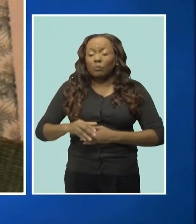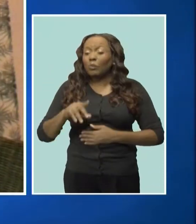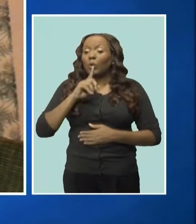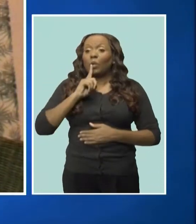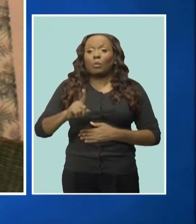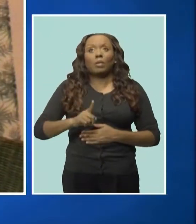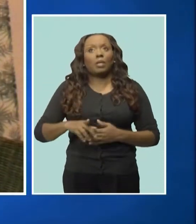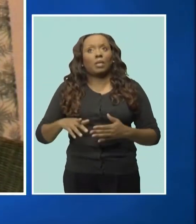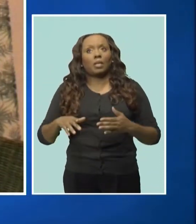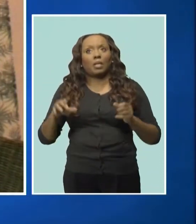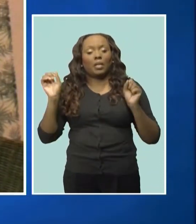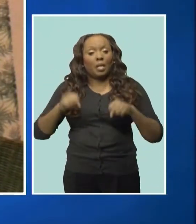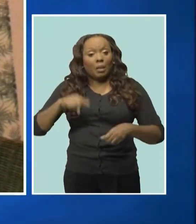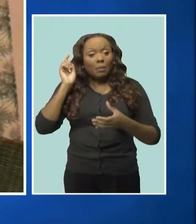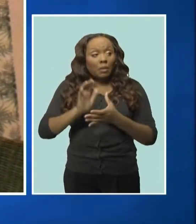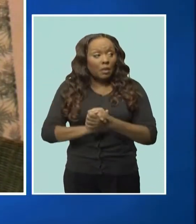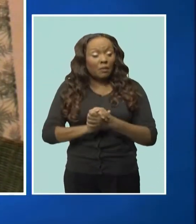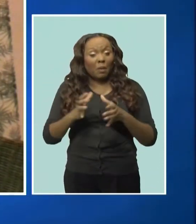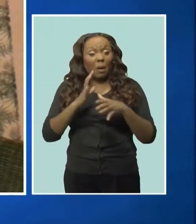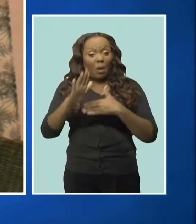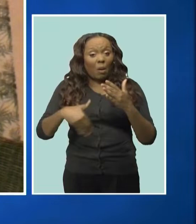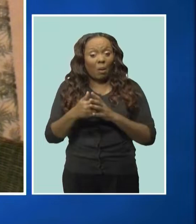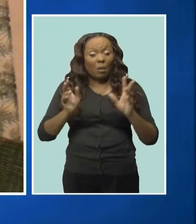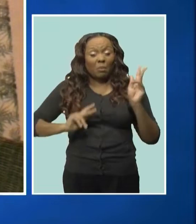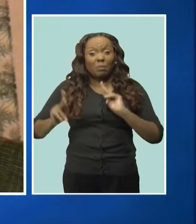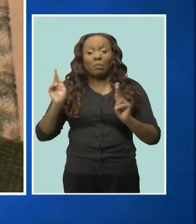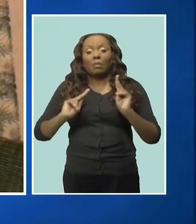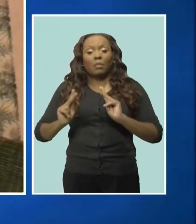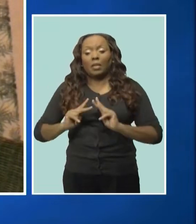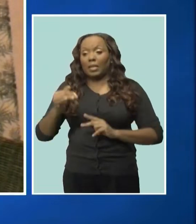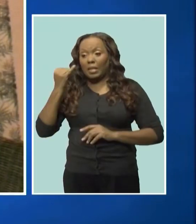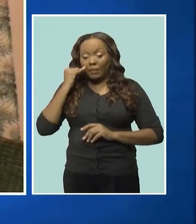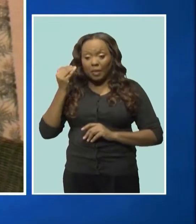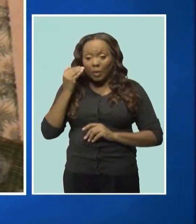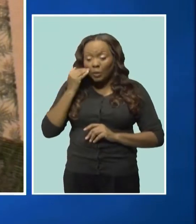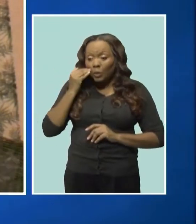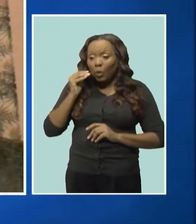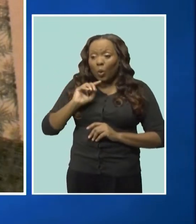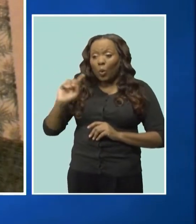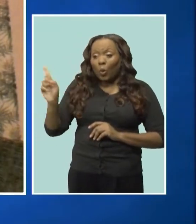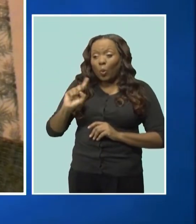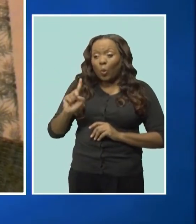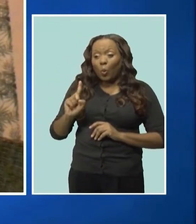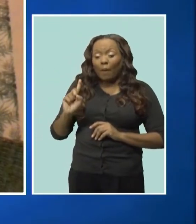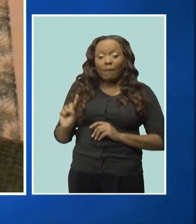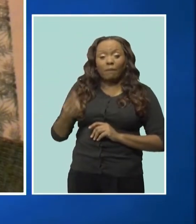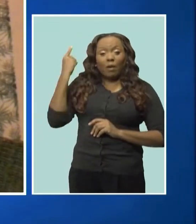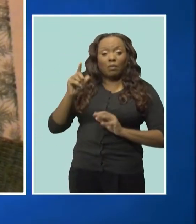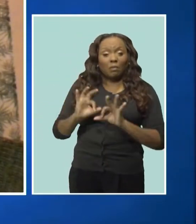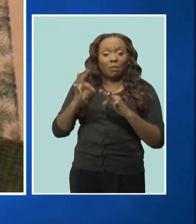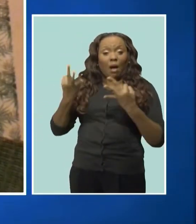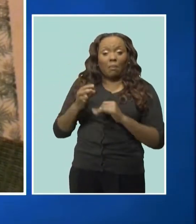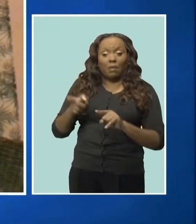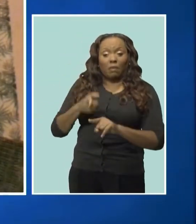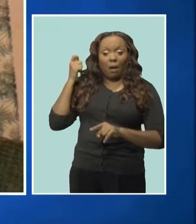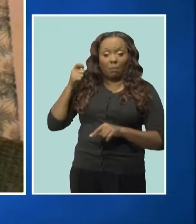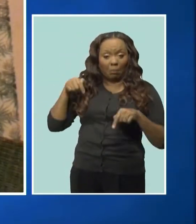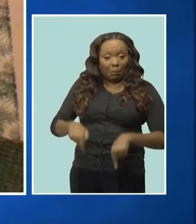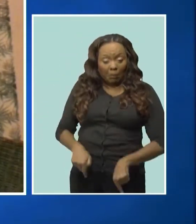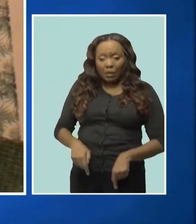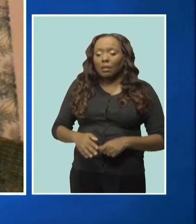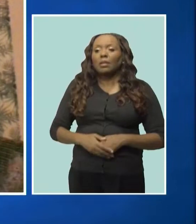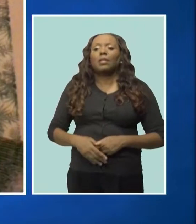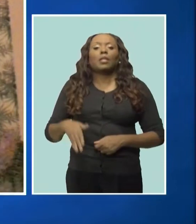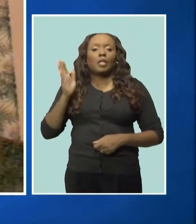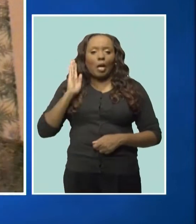those 250, 300 persons be able to trace their family ties through the National